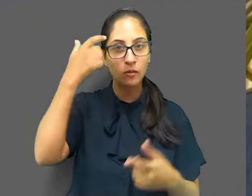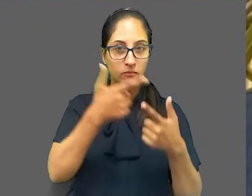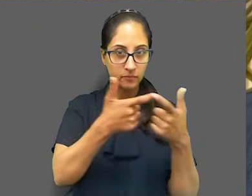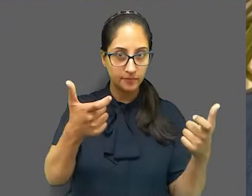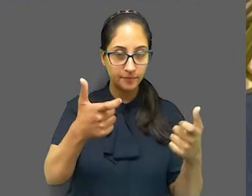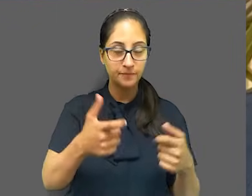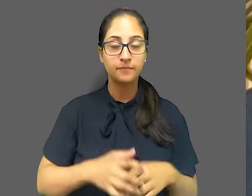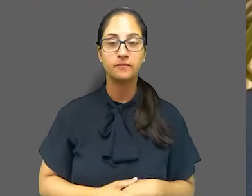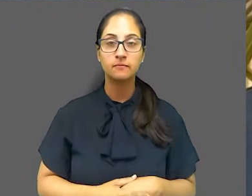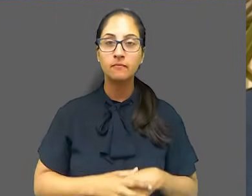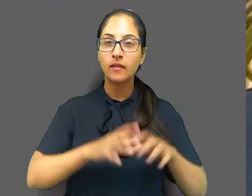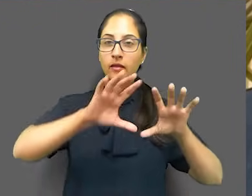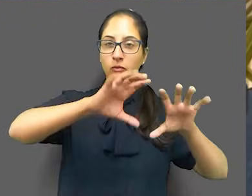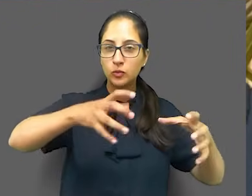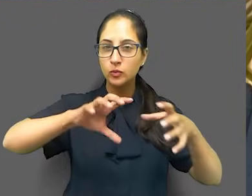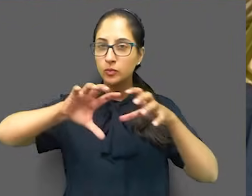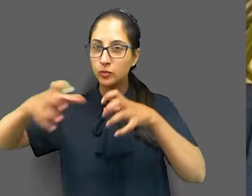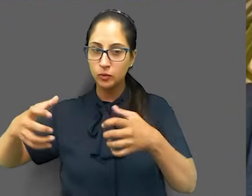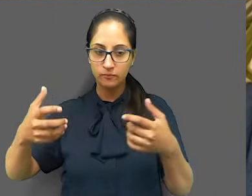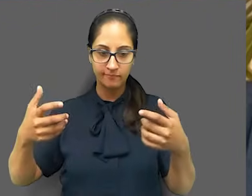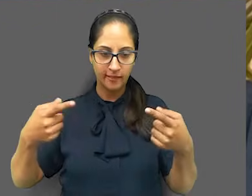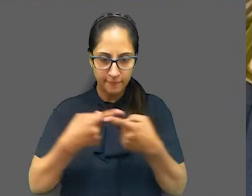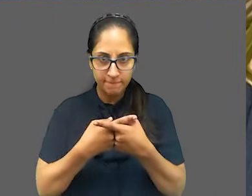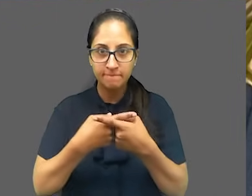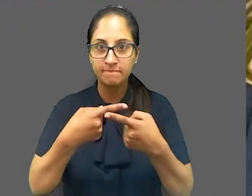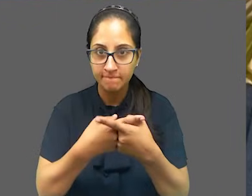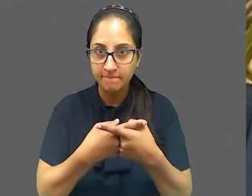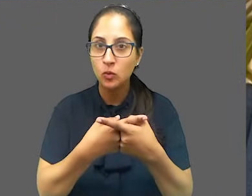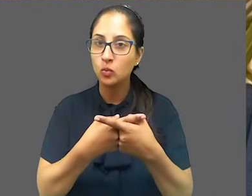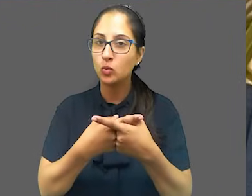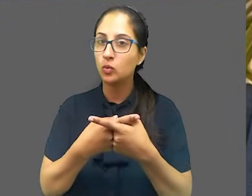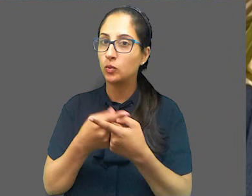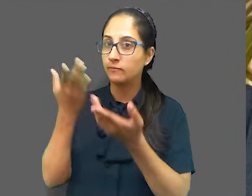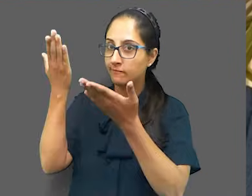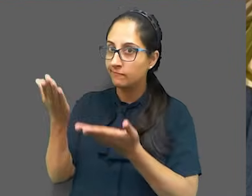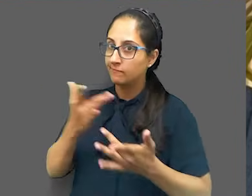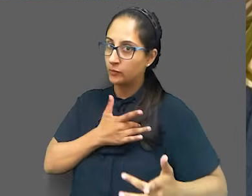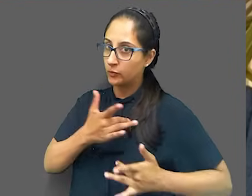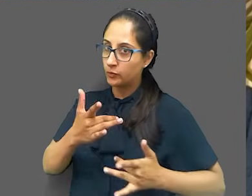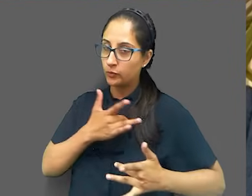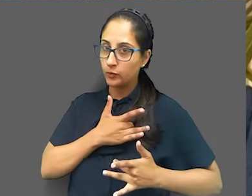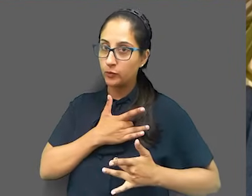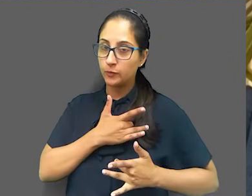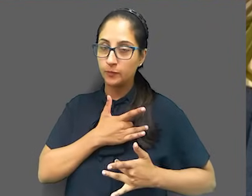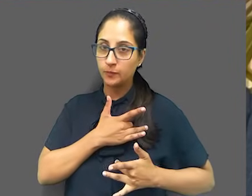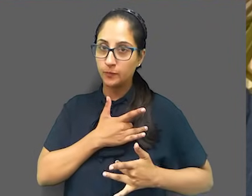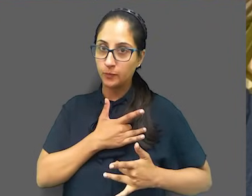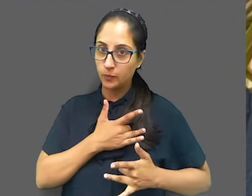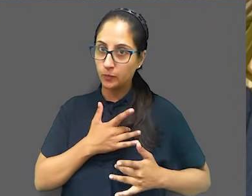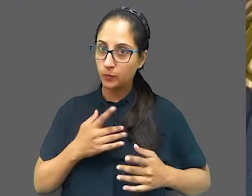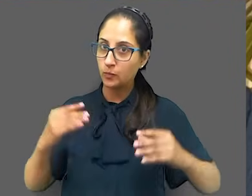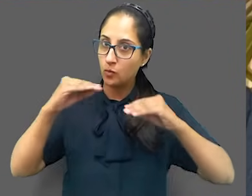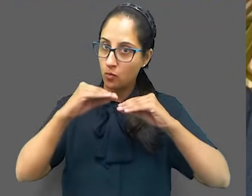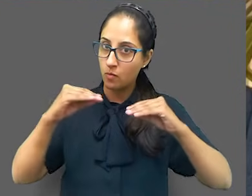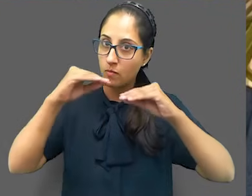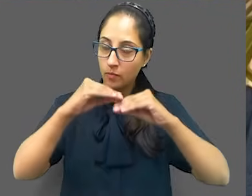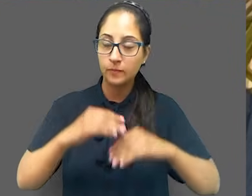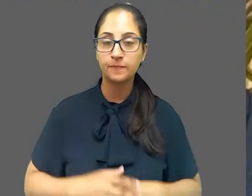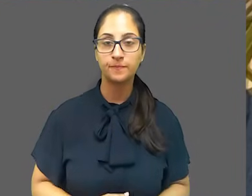theories of the clash of civilizations. And he's been very keen to address what